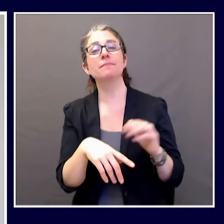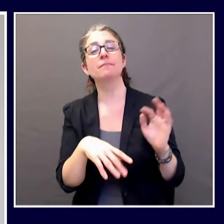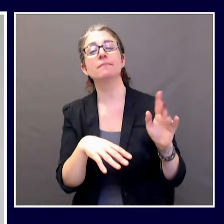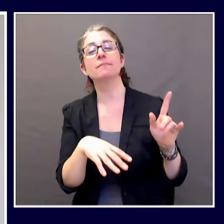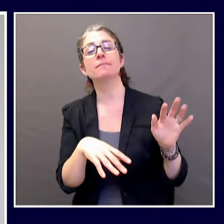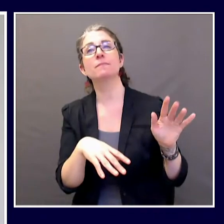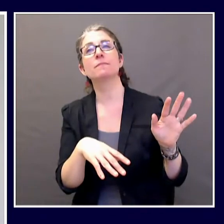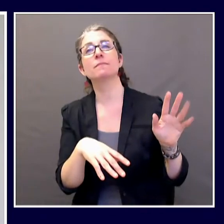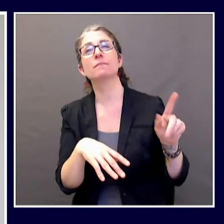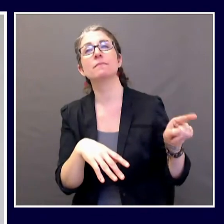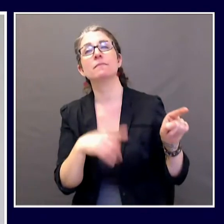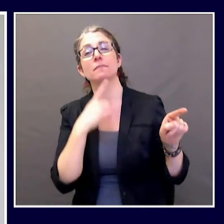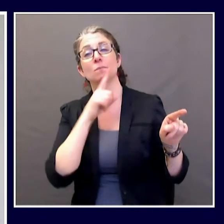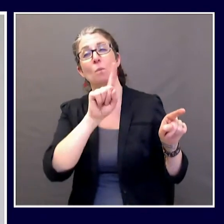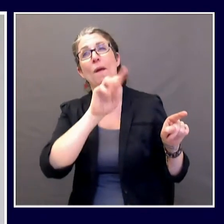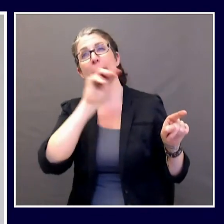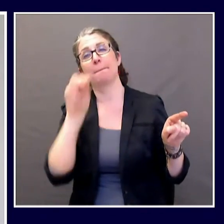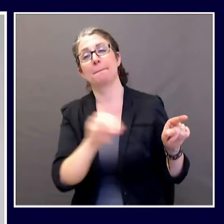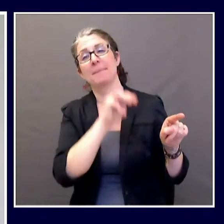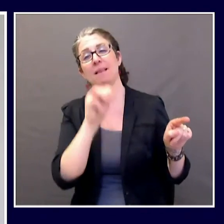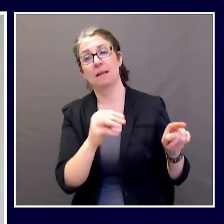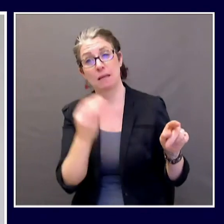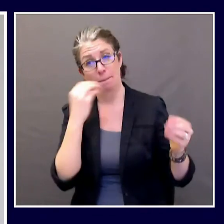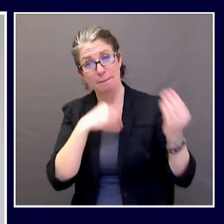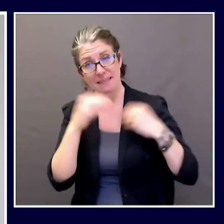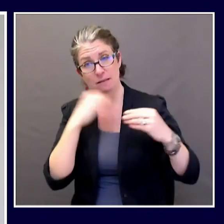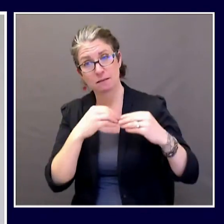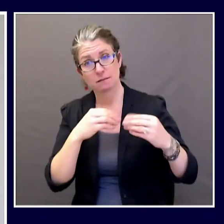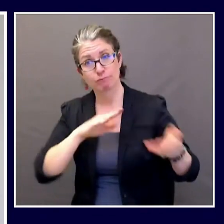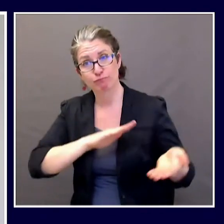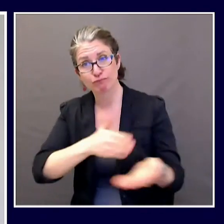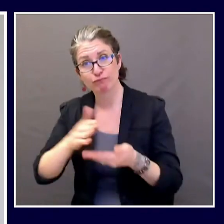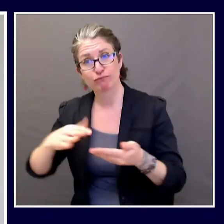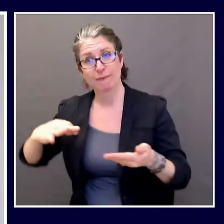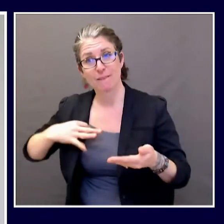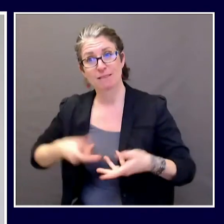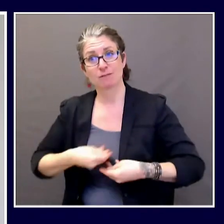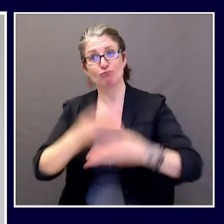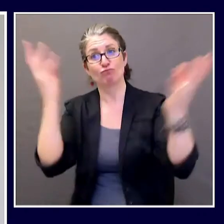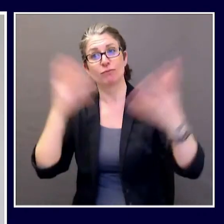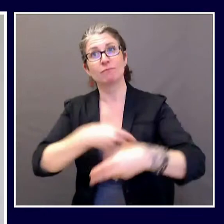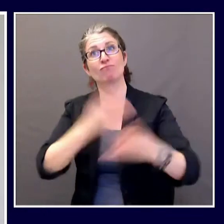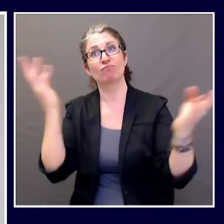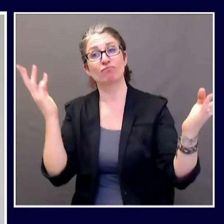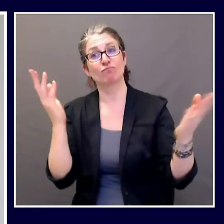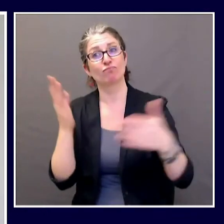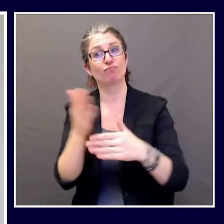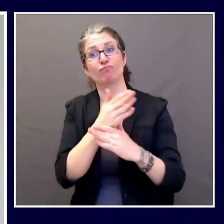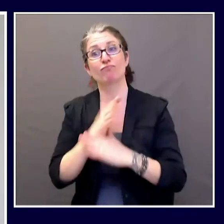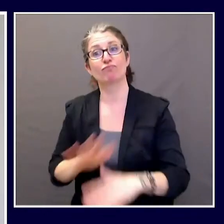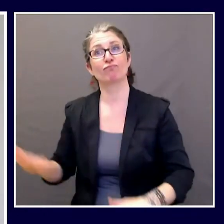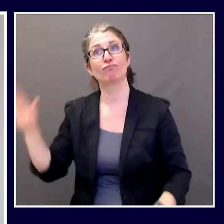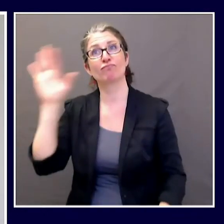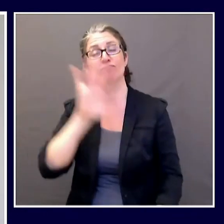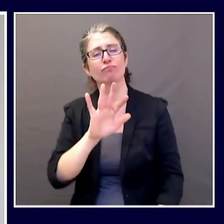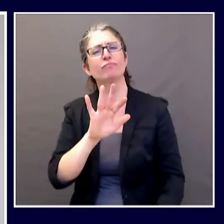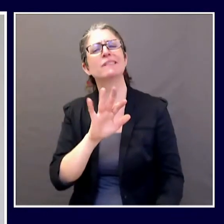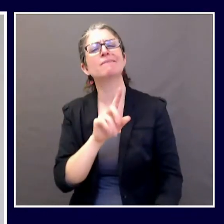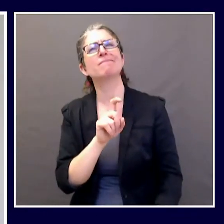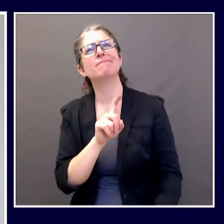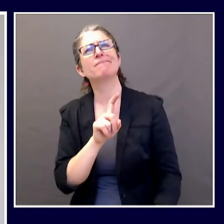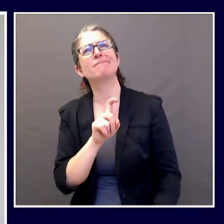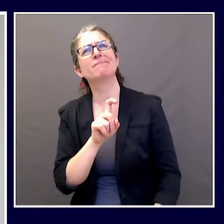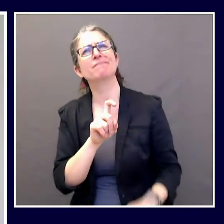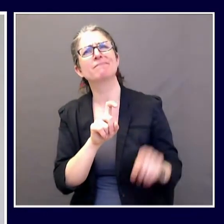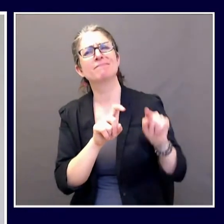million meals that have been delivered, and also worrying about the 25% of the elderly Mainers who have not gotten the vaccine